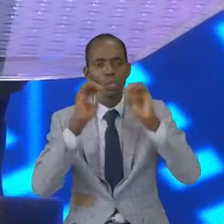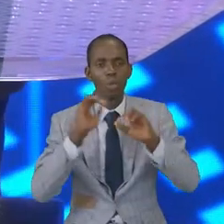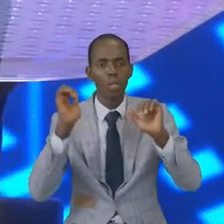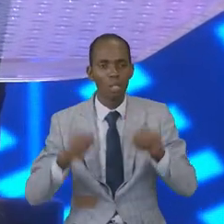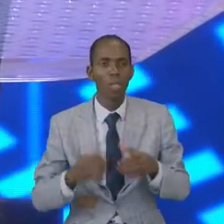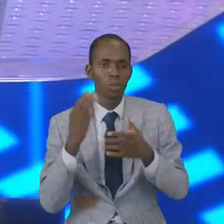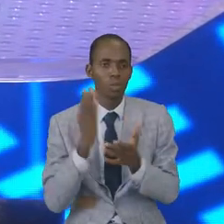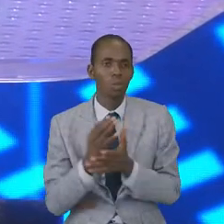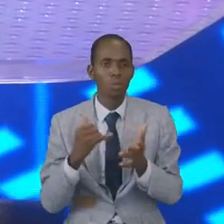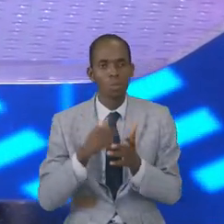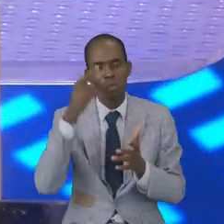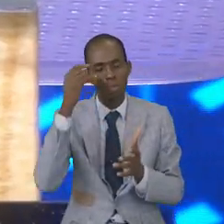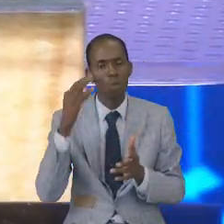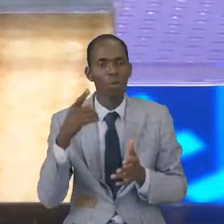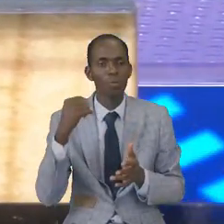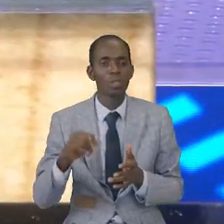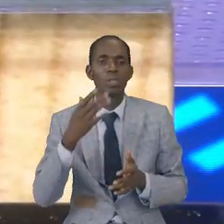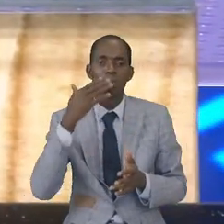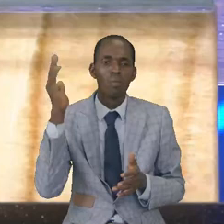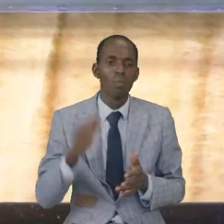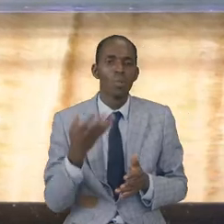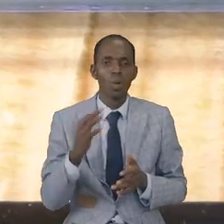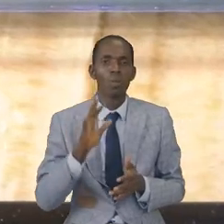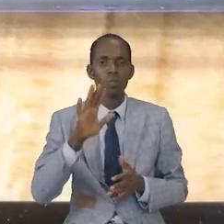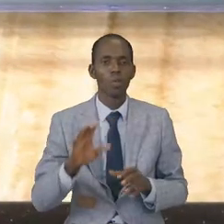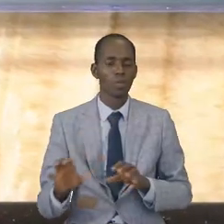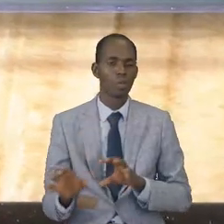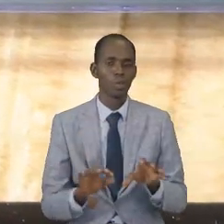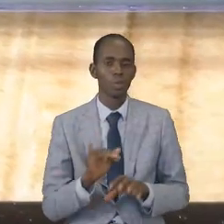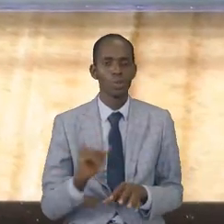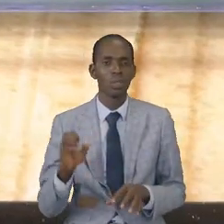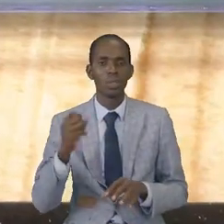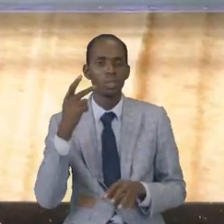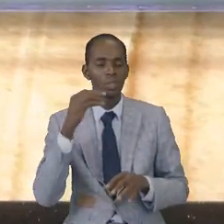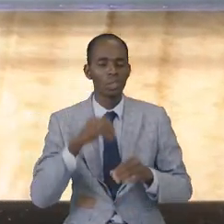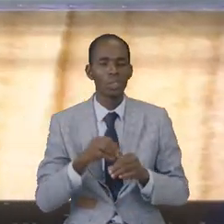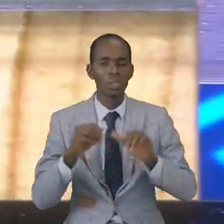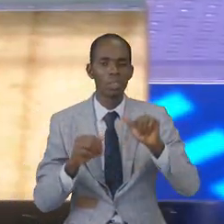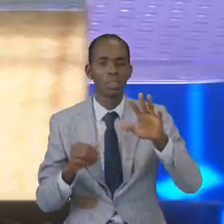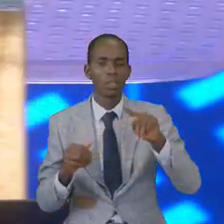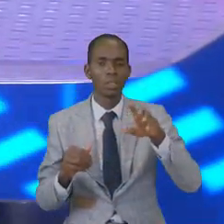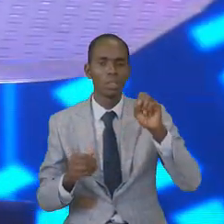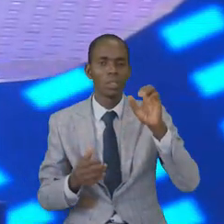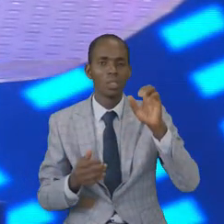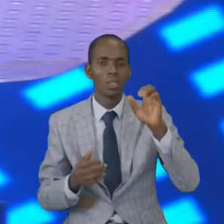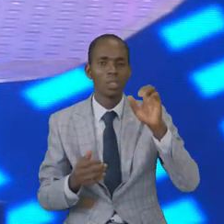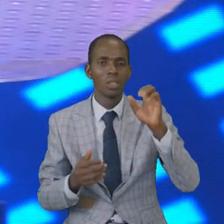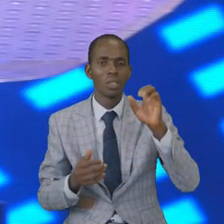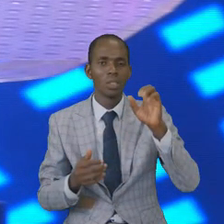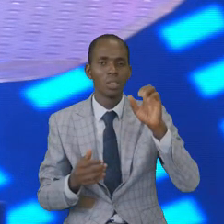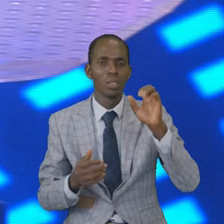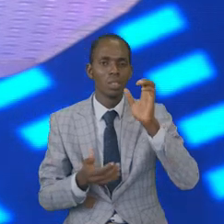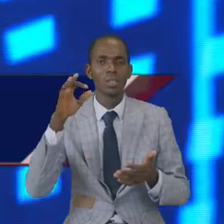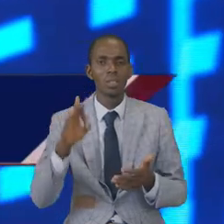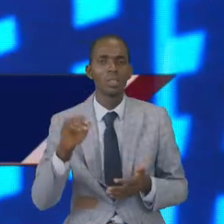the evil of your doings. And then we're told in Acts chapter 3, reading from verse 19.